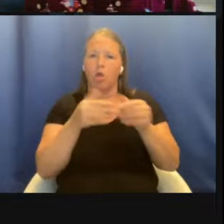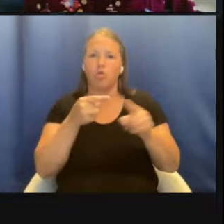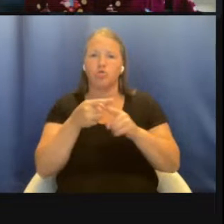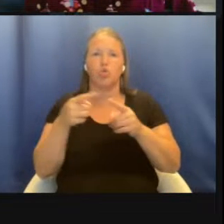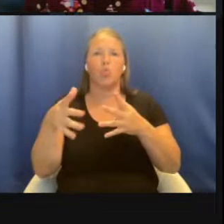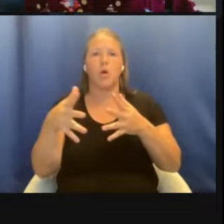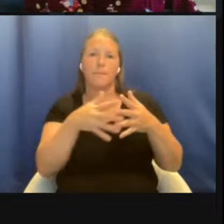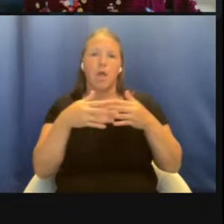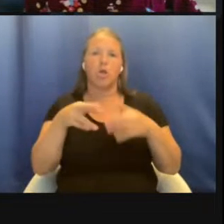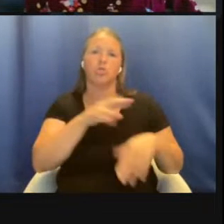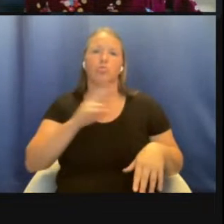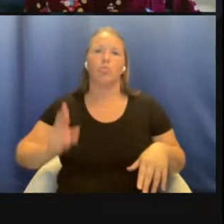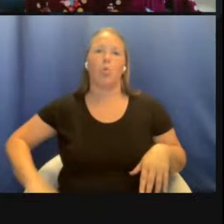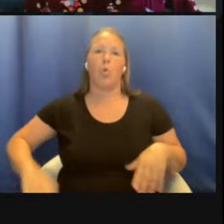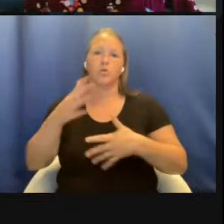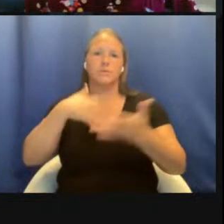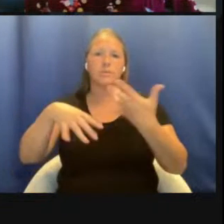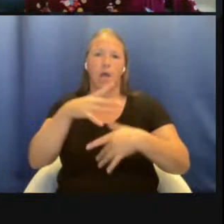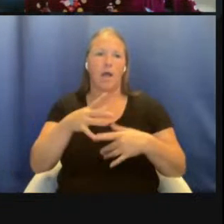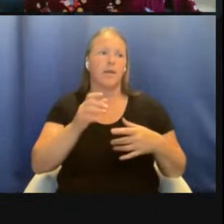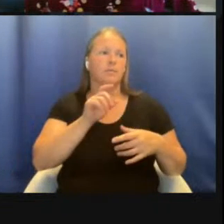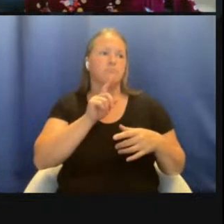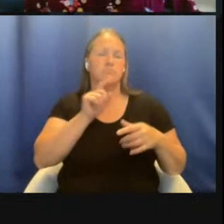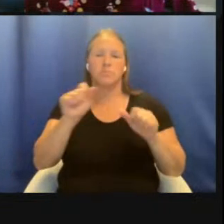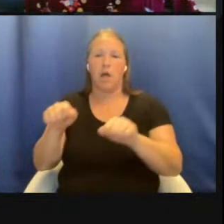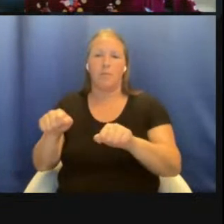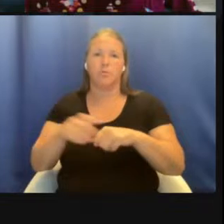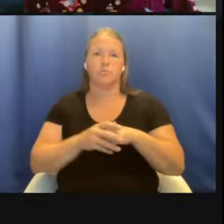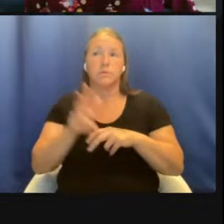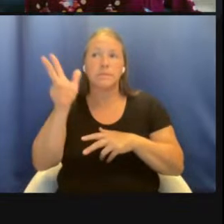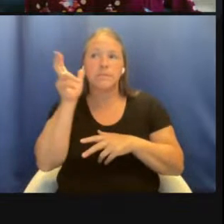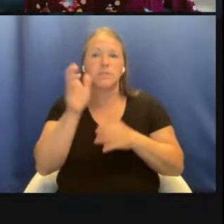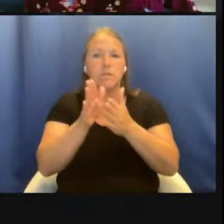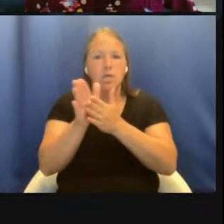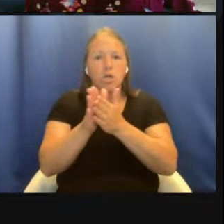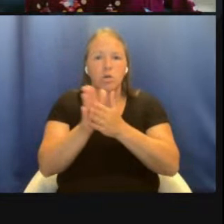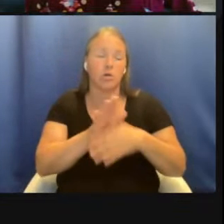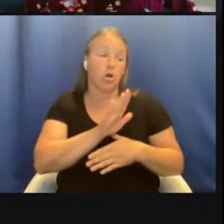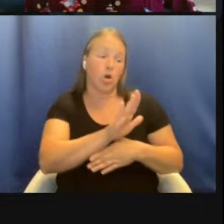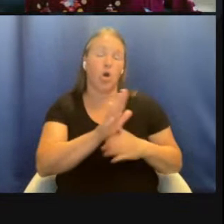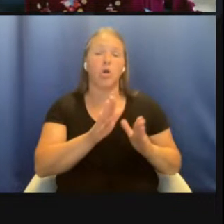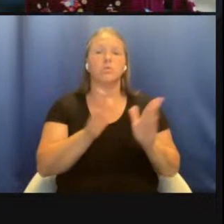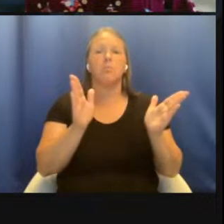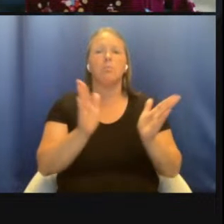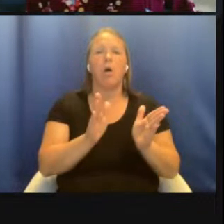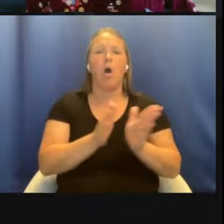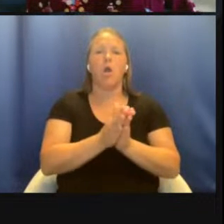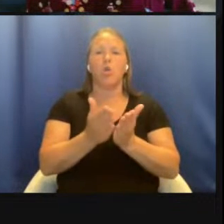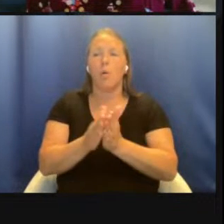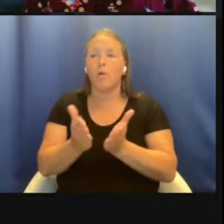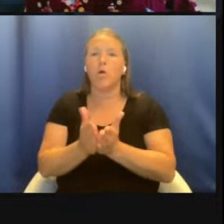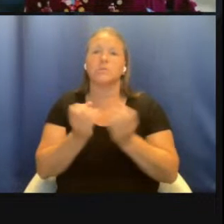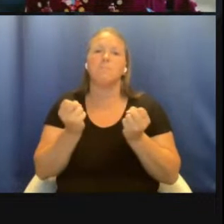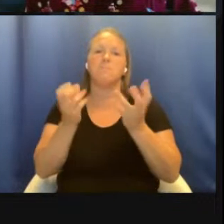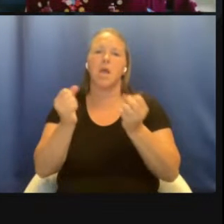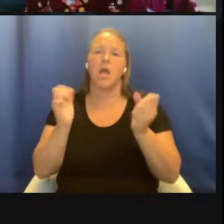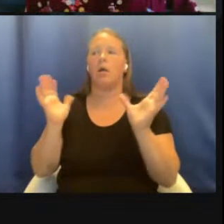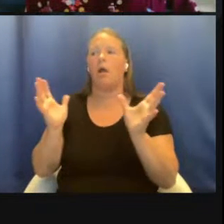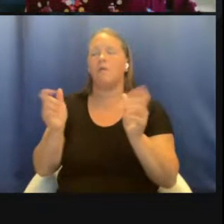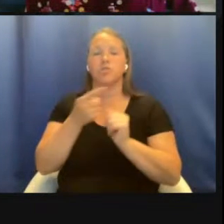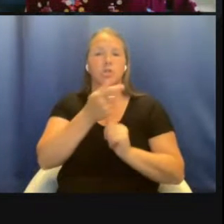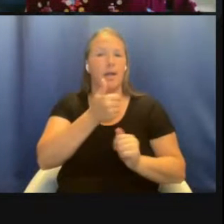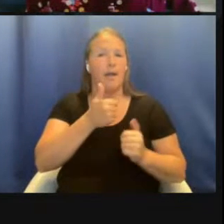eager listener. Her small notebooks of many conversations she had with Elizabeth now survive at